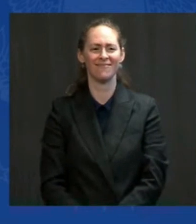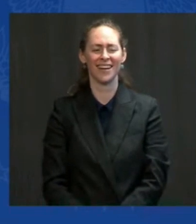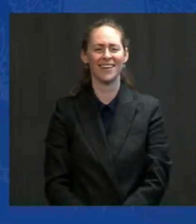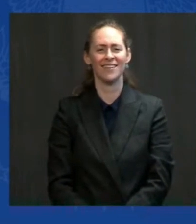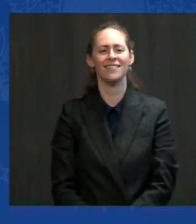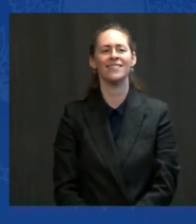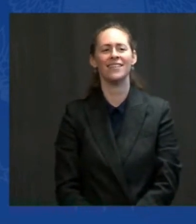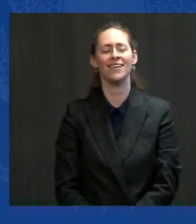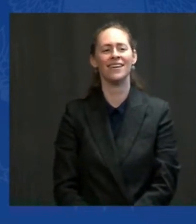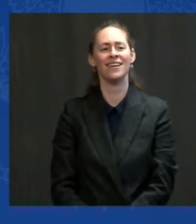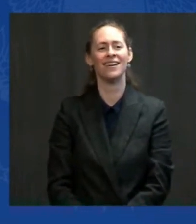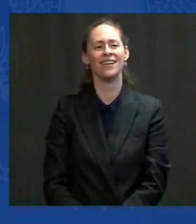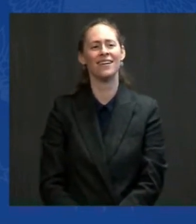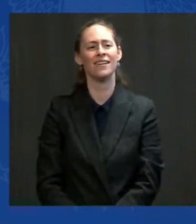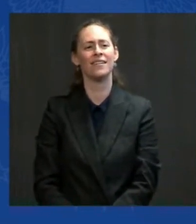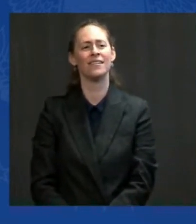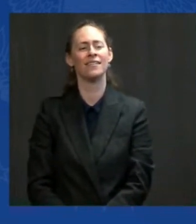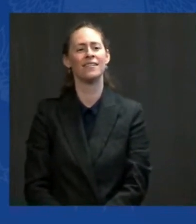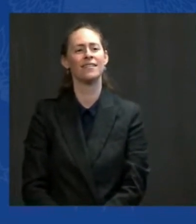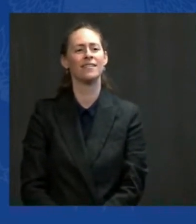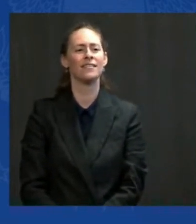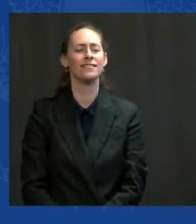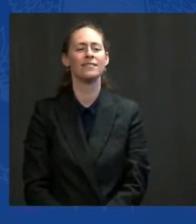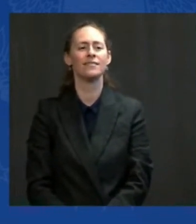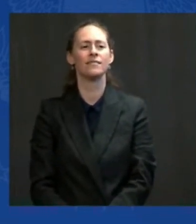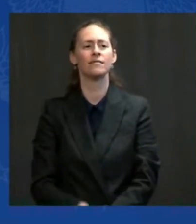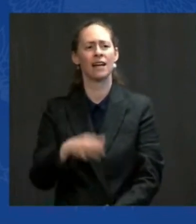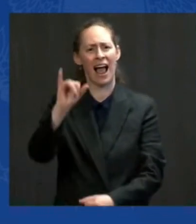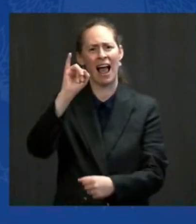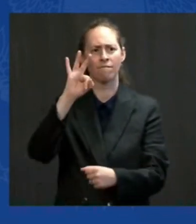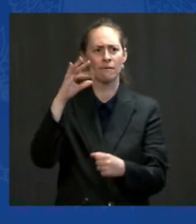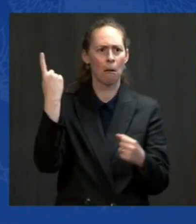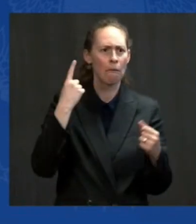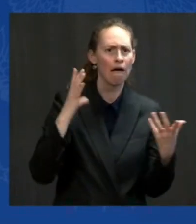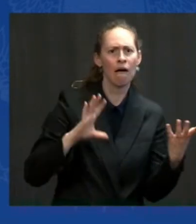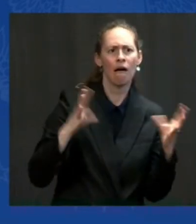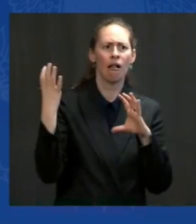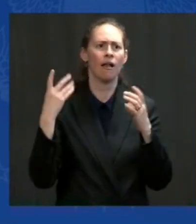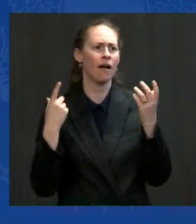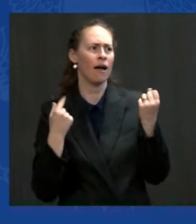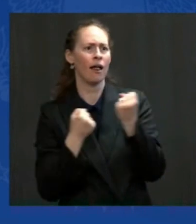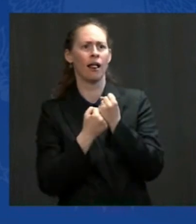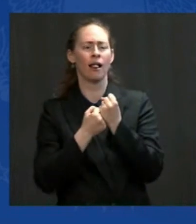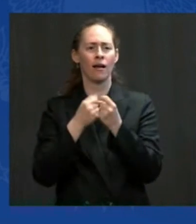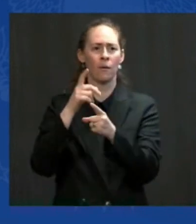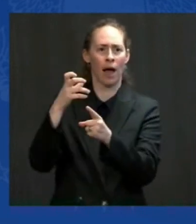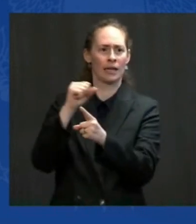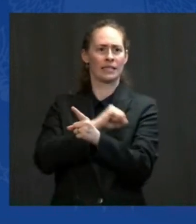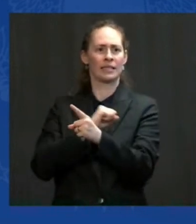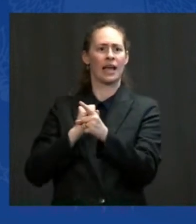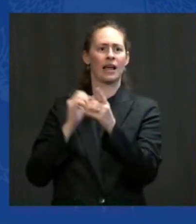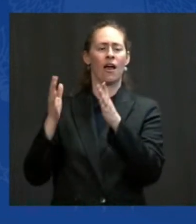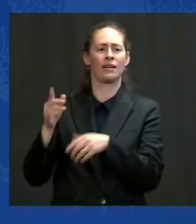If you really want someone in the foxhole with you when you're in trouble, you want Senator Tammy Duckworth. Tammy?